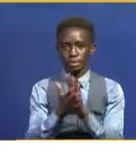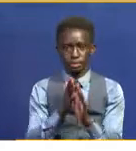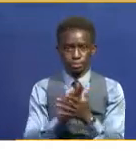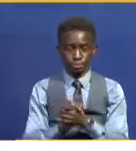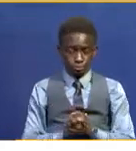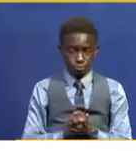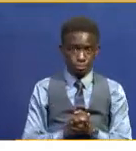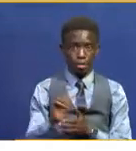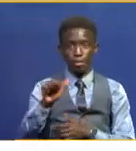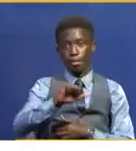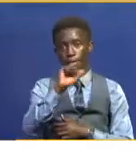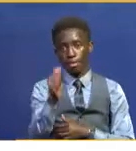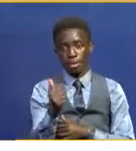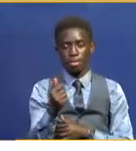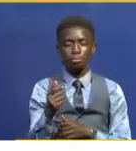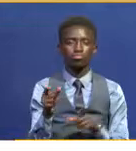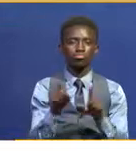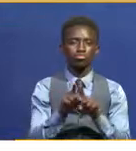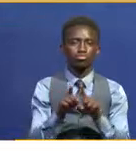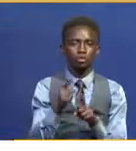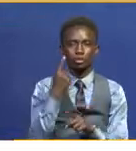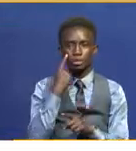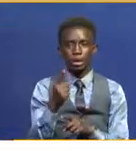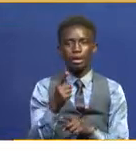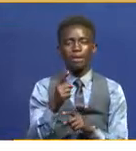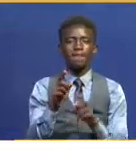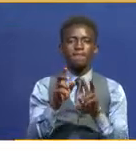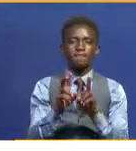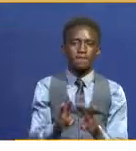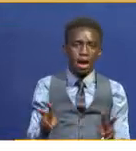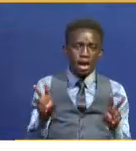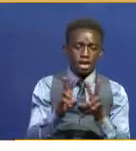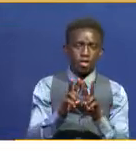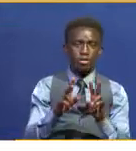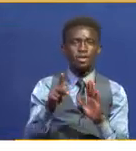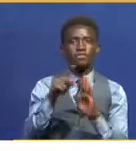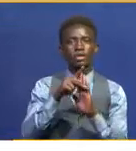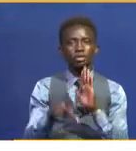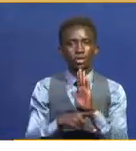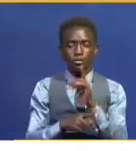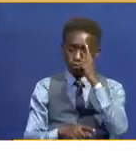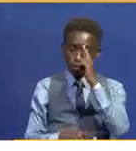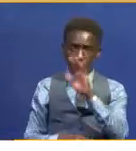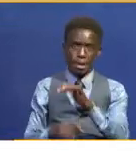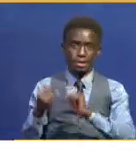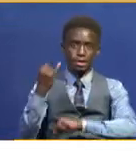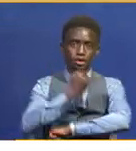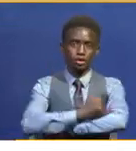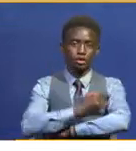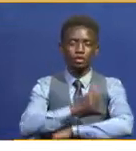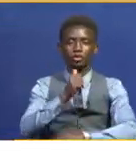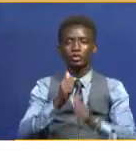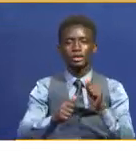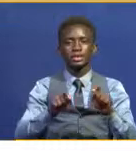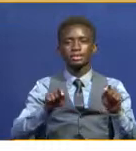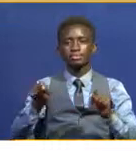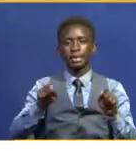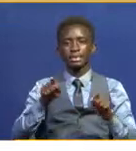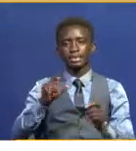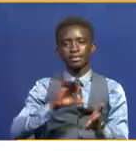also be to look at the kind of values or the philosophies of the institutions that are actually managing these particular